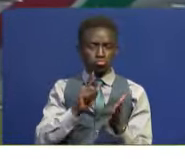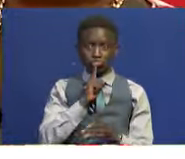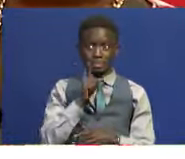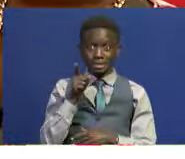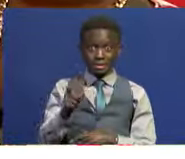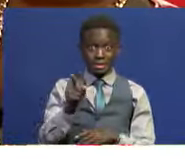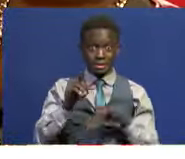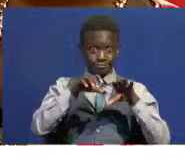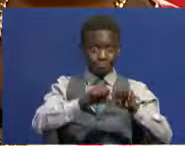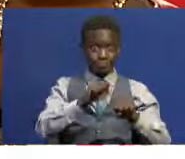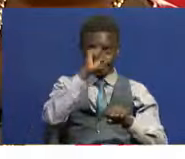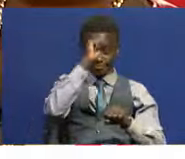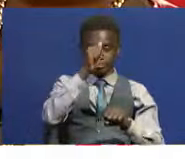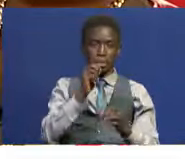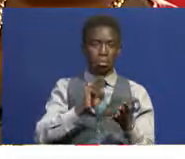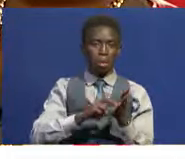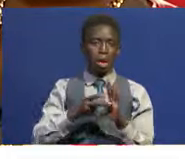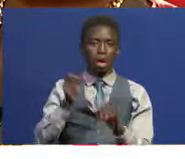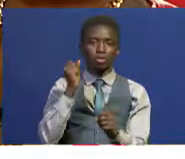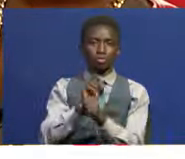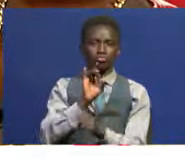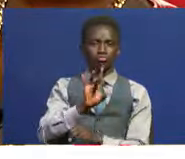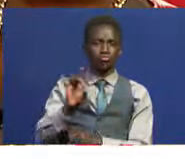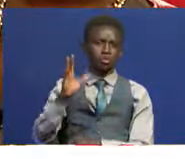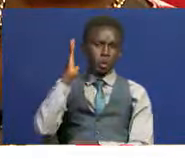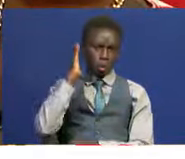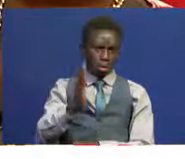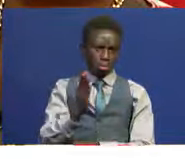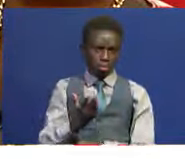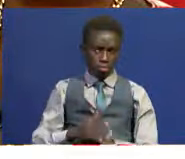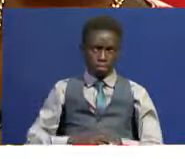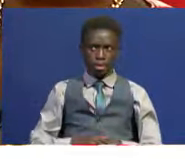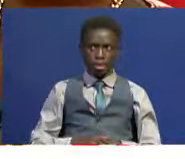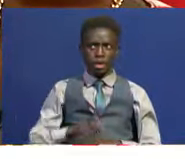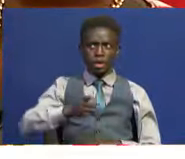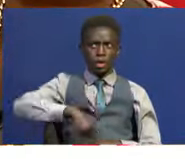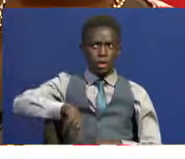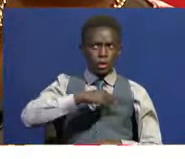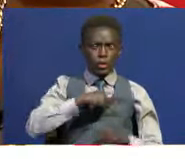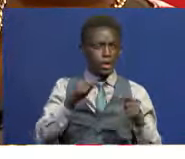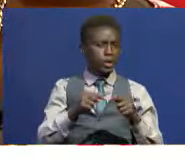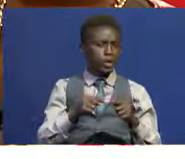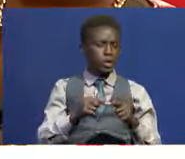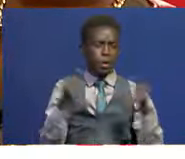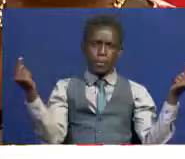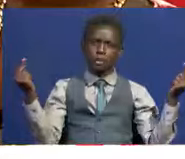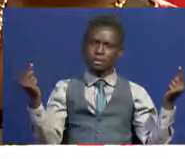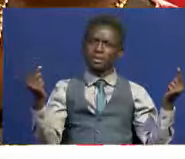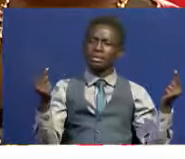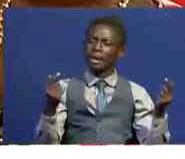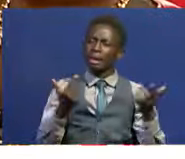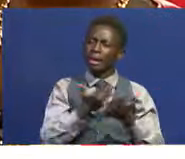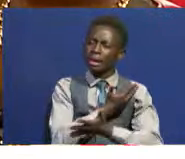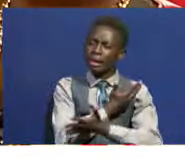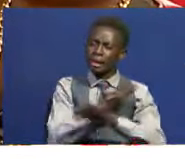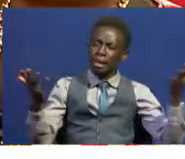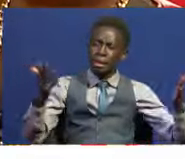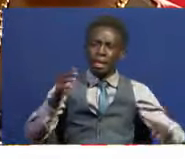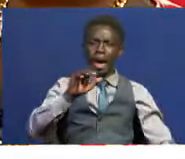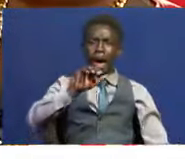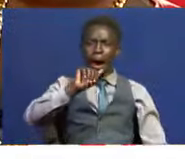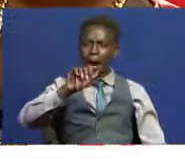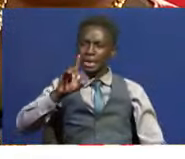jobless. That we are opposed to anything called Adani, anything, any trace of